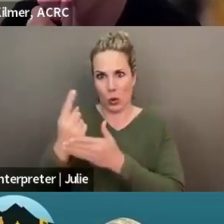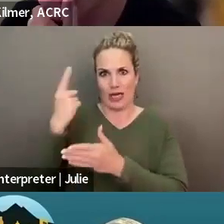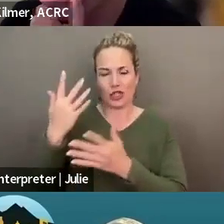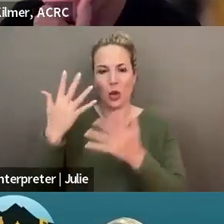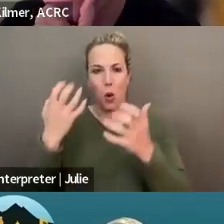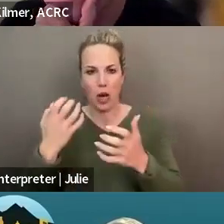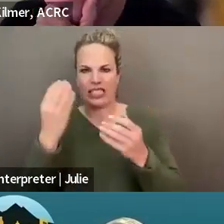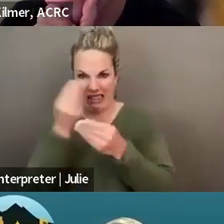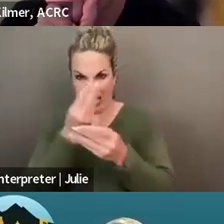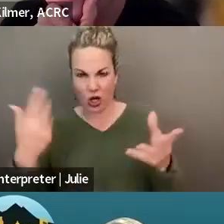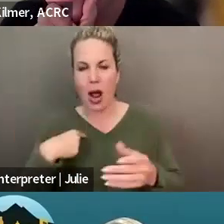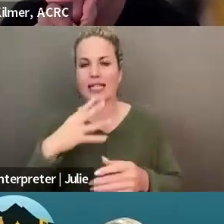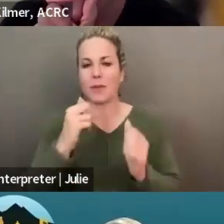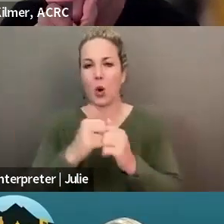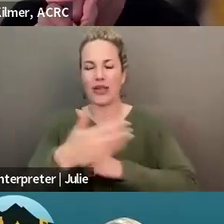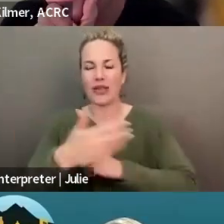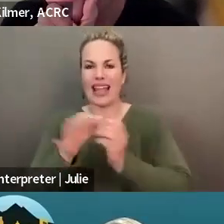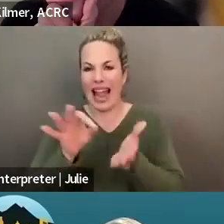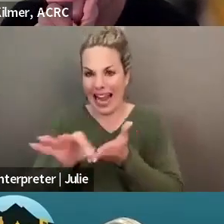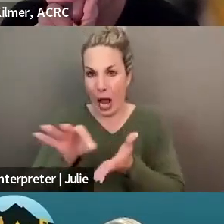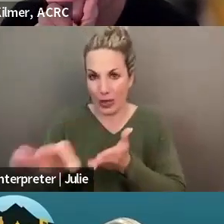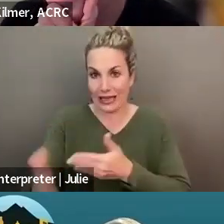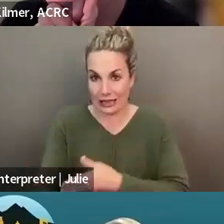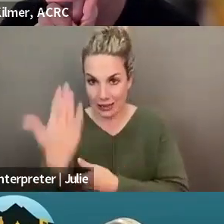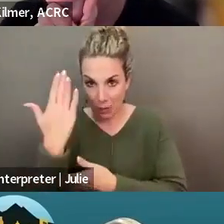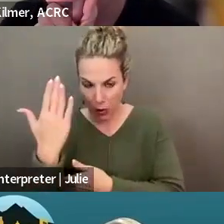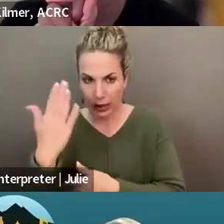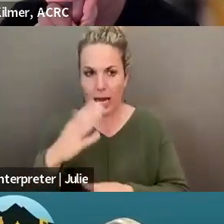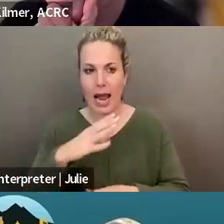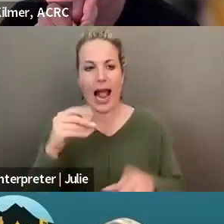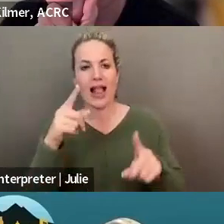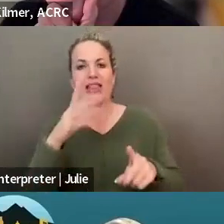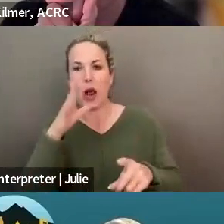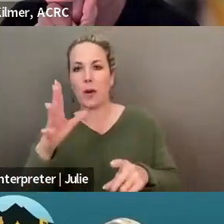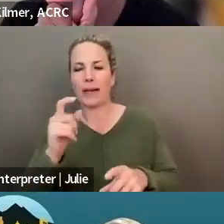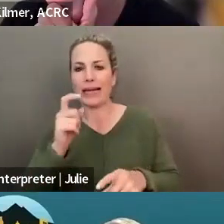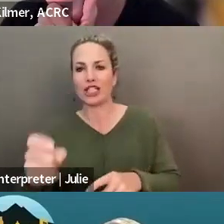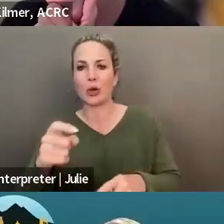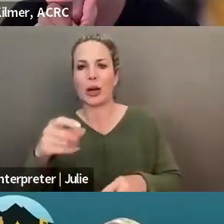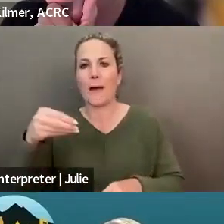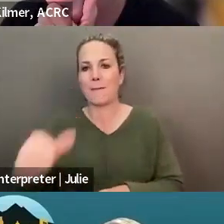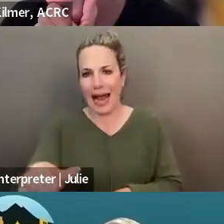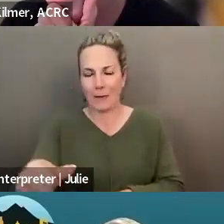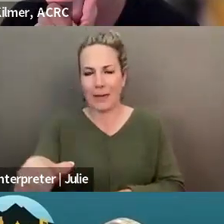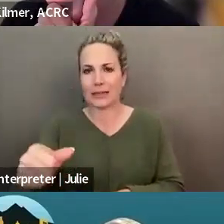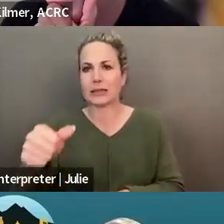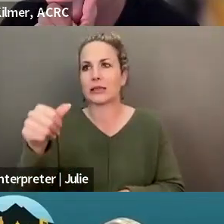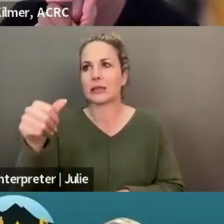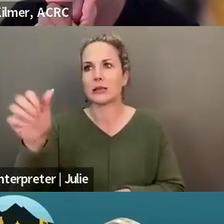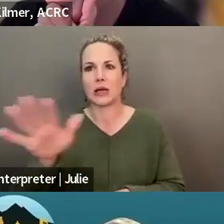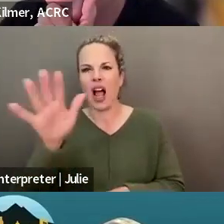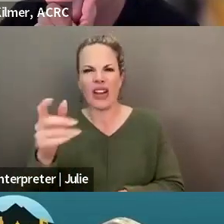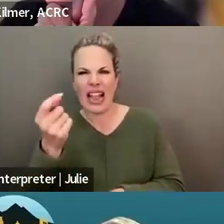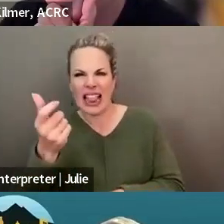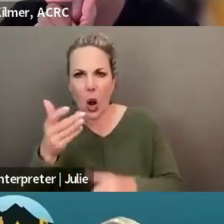wanted to just let you know, I spoke with accounting this morning, and they will be issuing a payment out of a